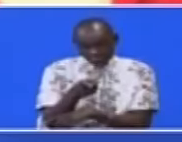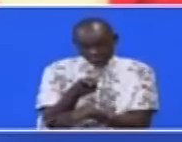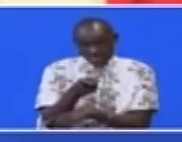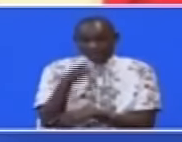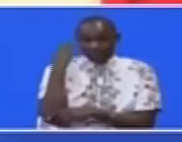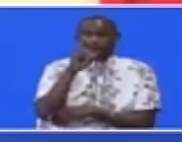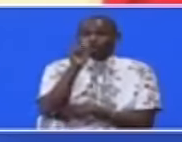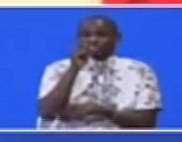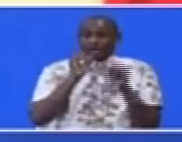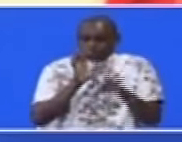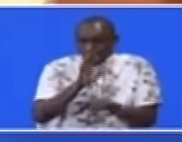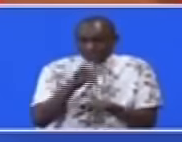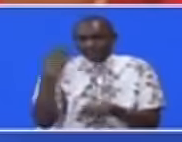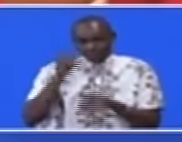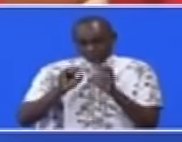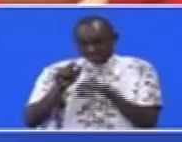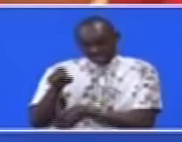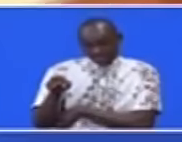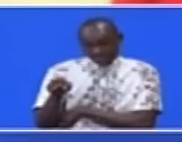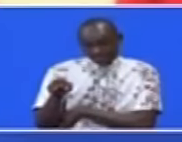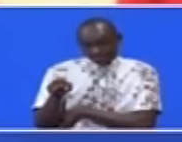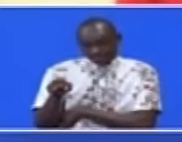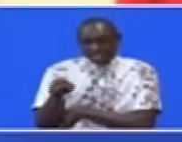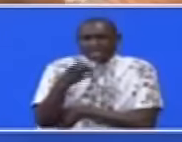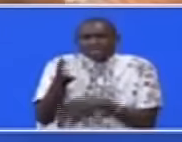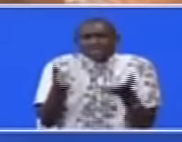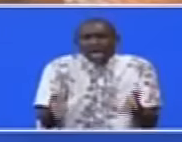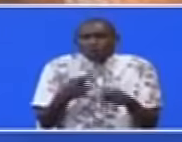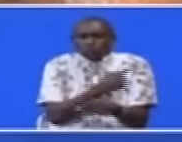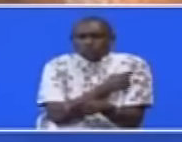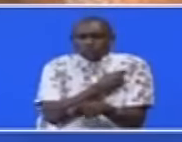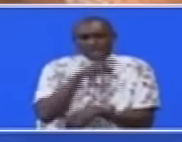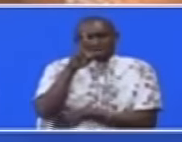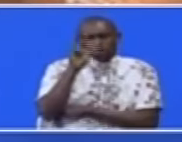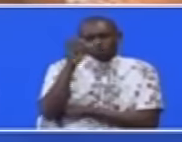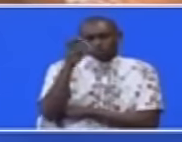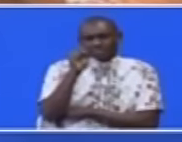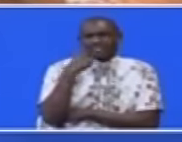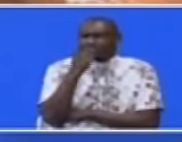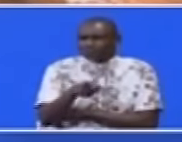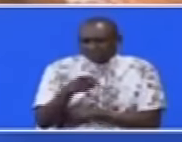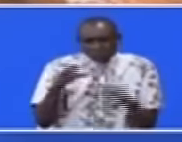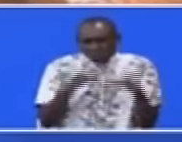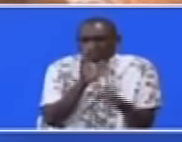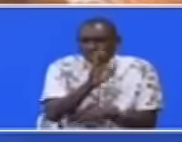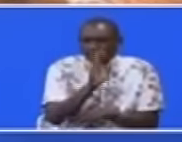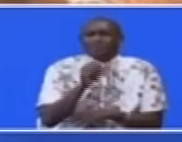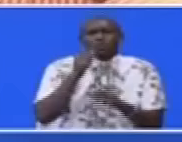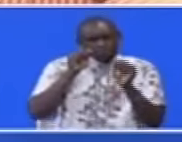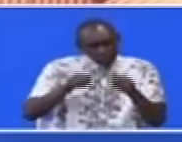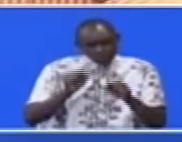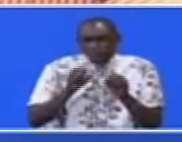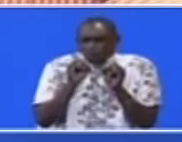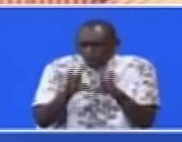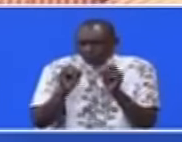Rosa's coach Claudio Bardadelli. According to Dr. Rosa, his firm has managed and